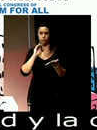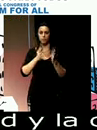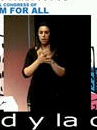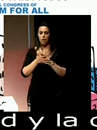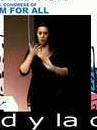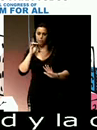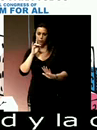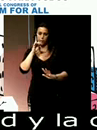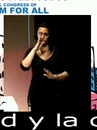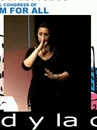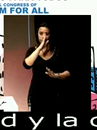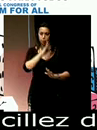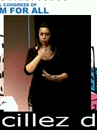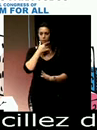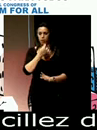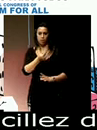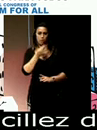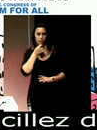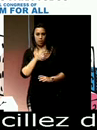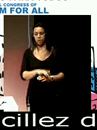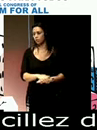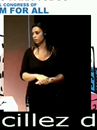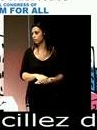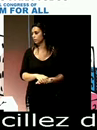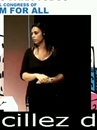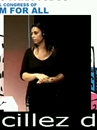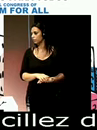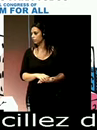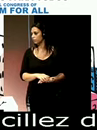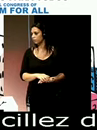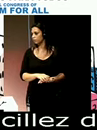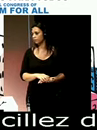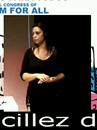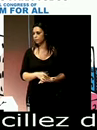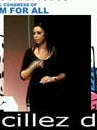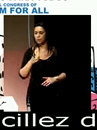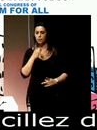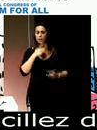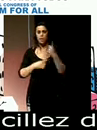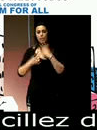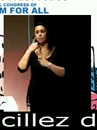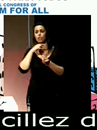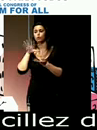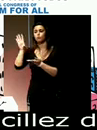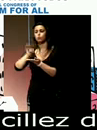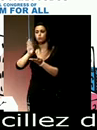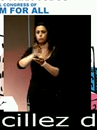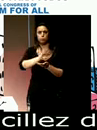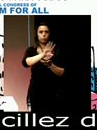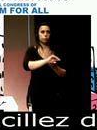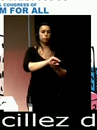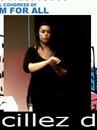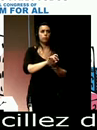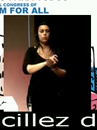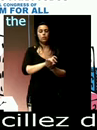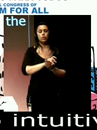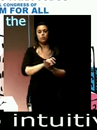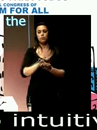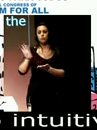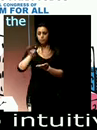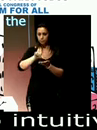A path of data collection that is built according to the needs of the structure that we